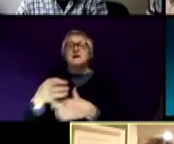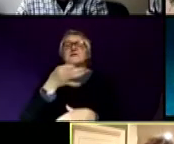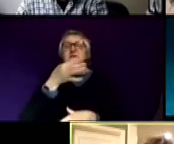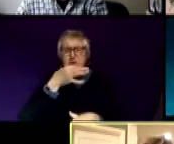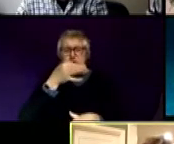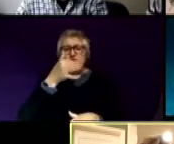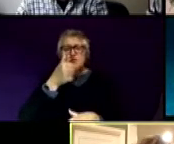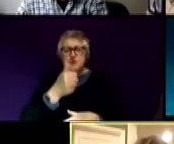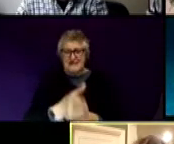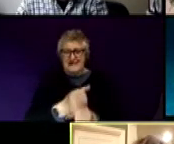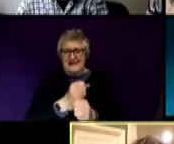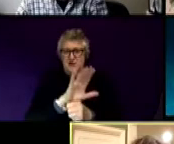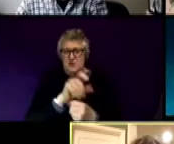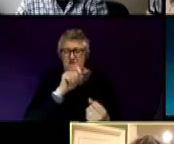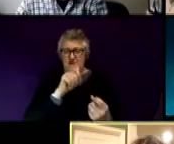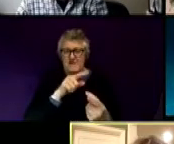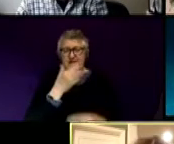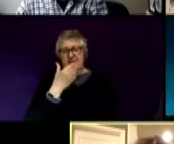I hope that's helpful.